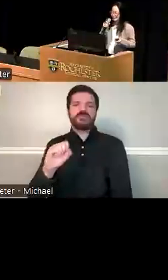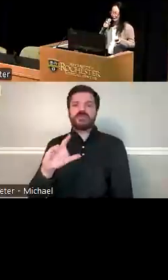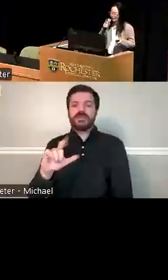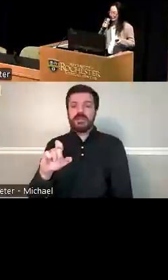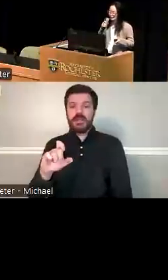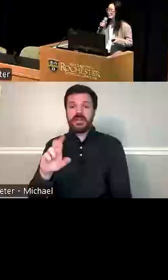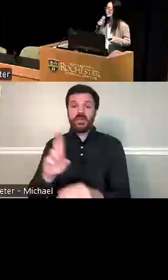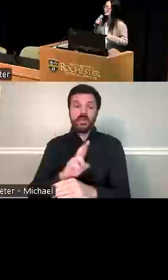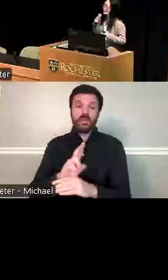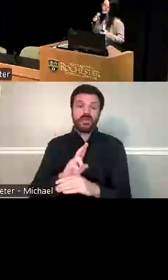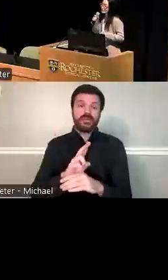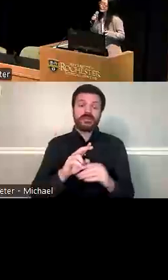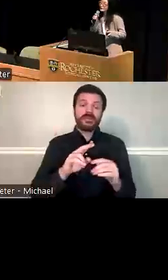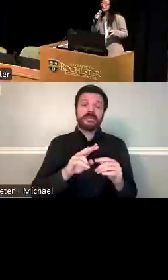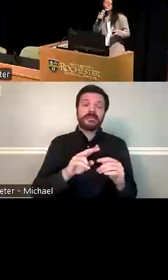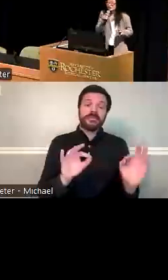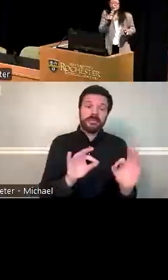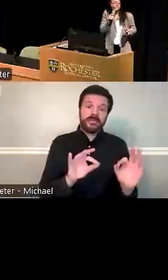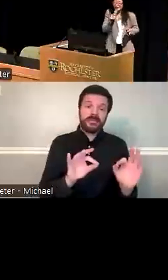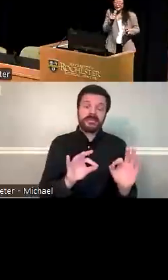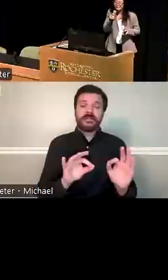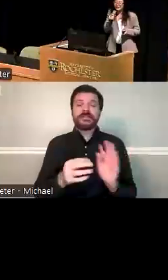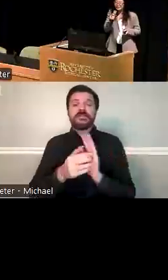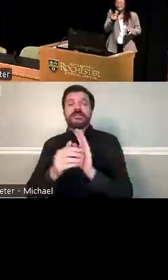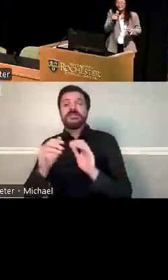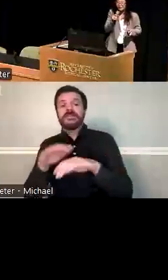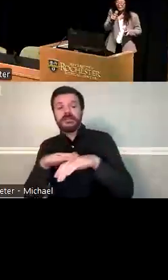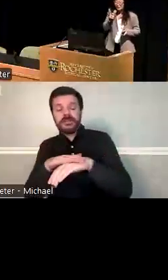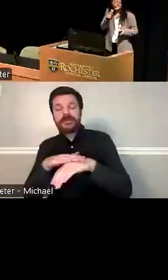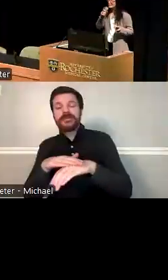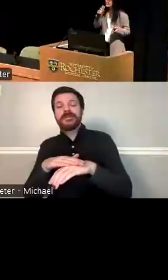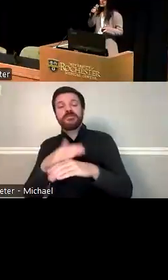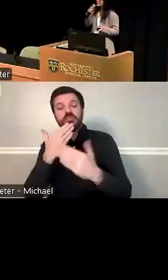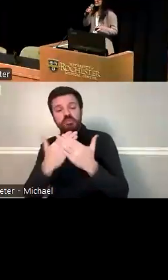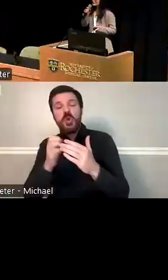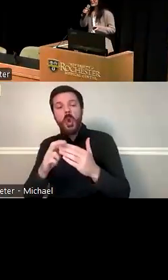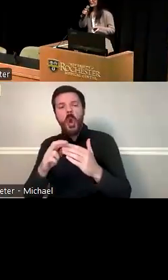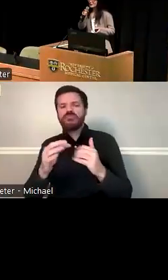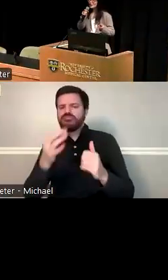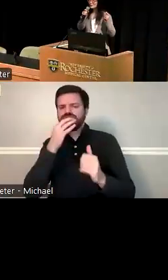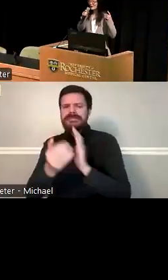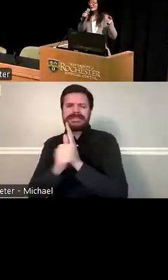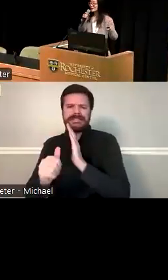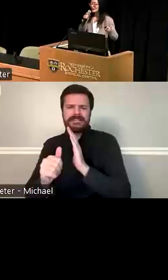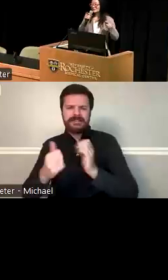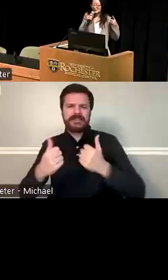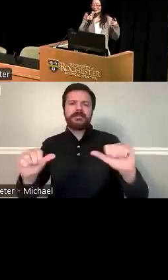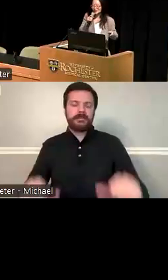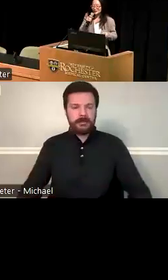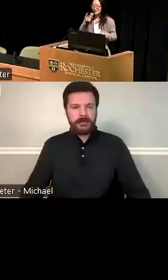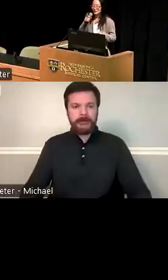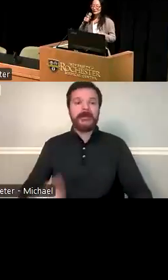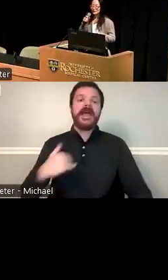attempt, moderate attempt, or skillfully address these items? So there are some pictures. You had a one-way